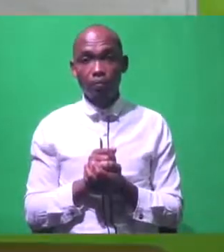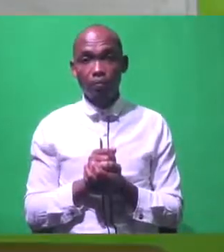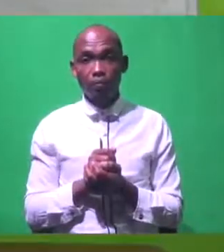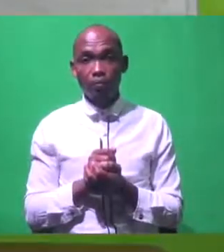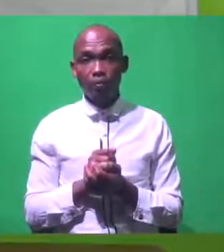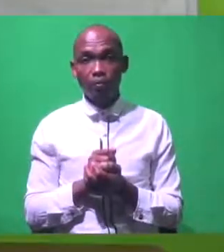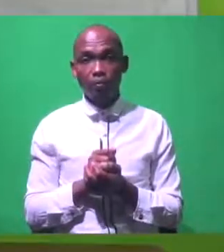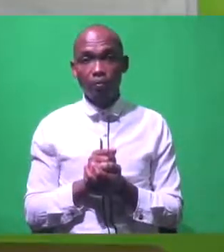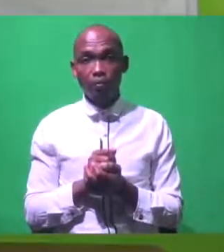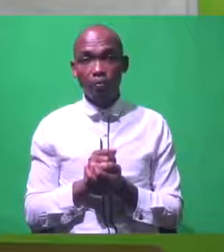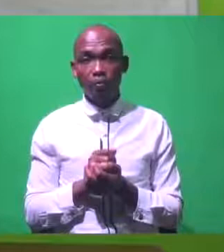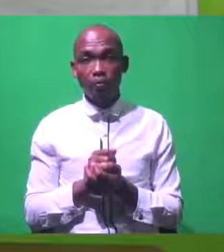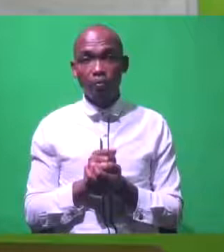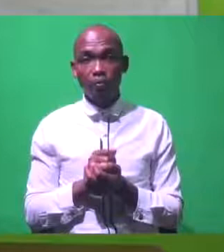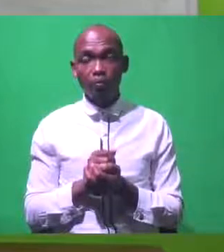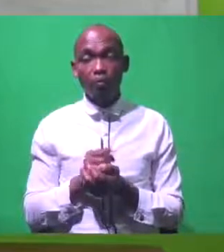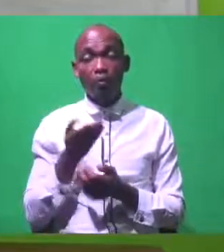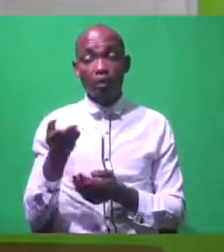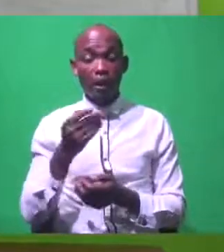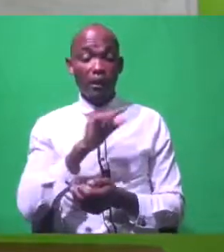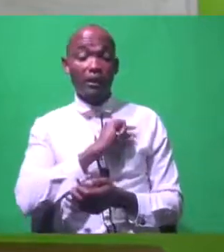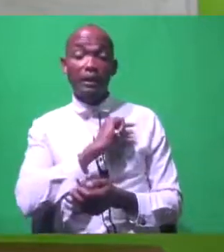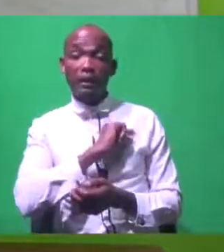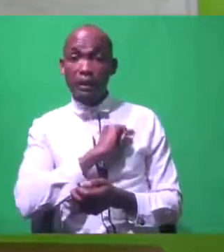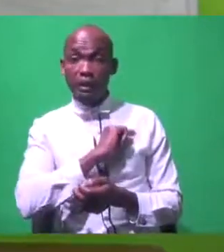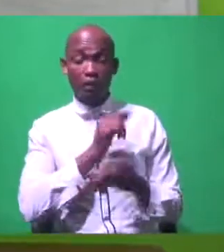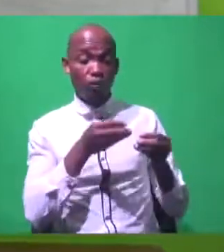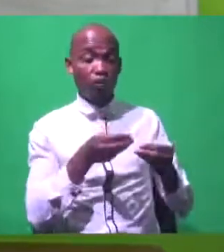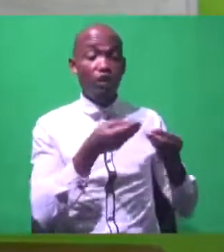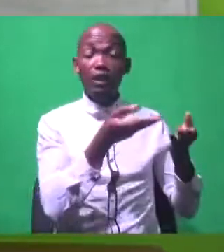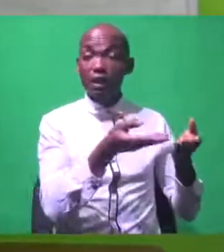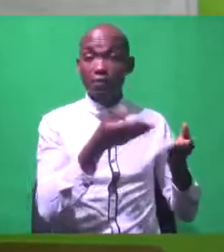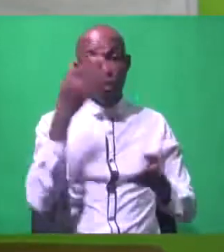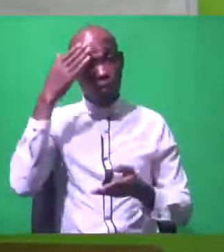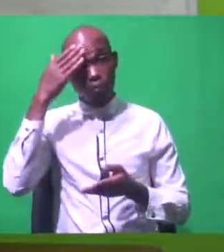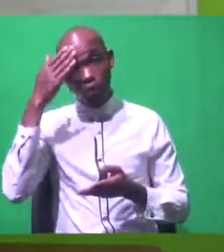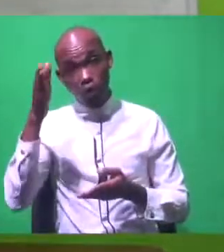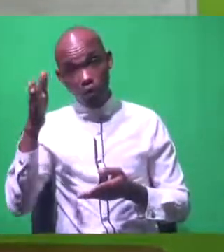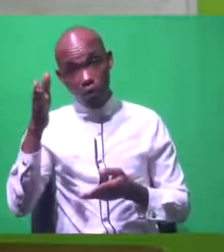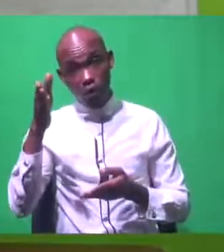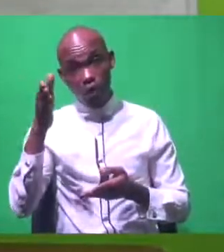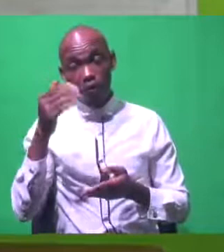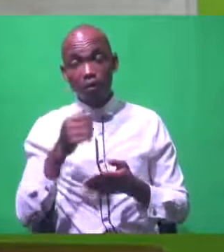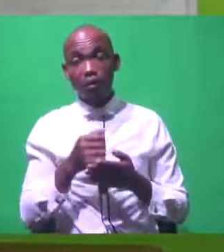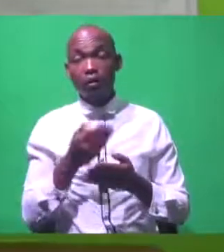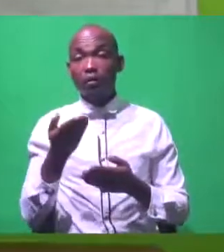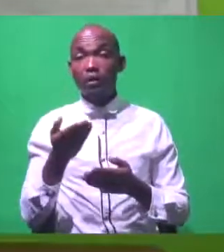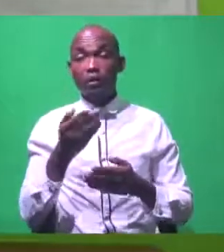So the sex which was given priority during